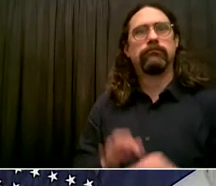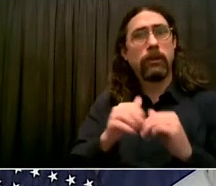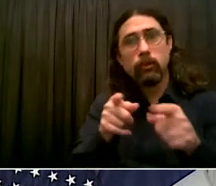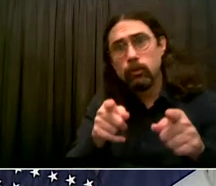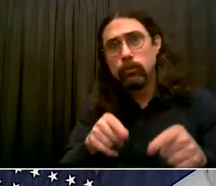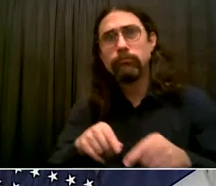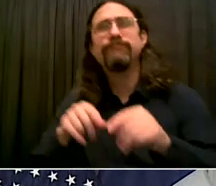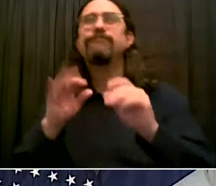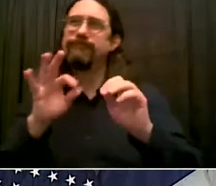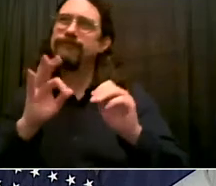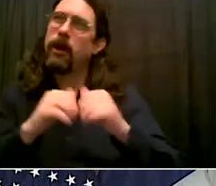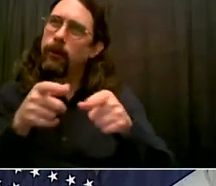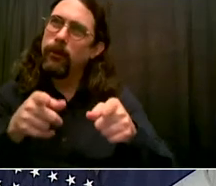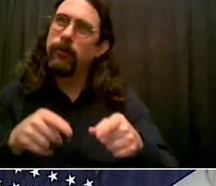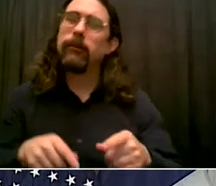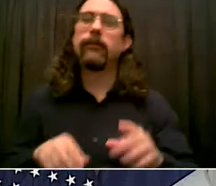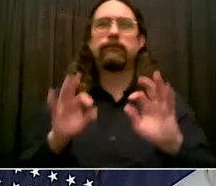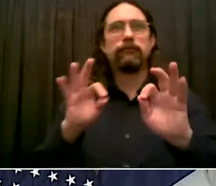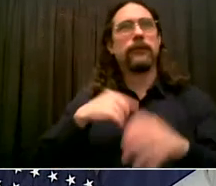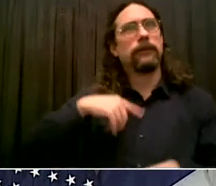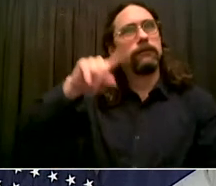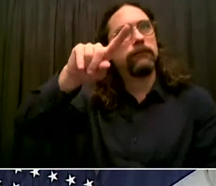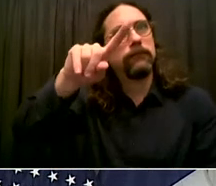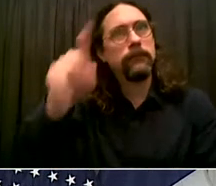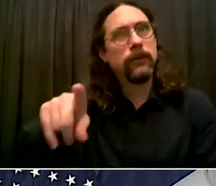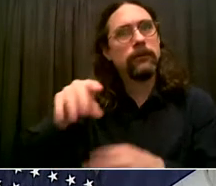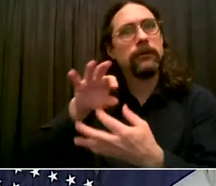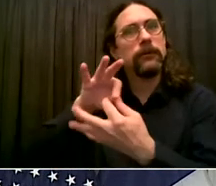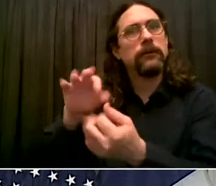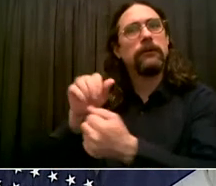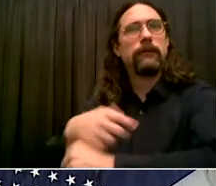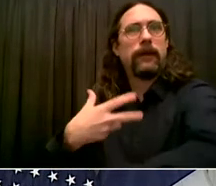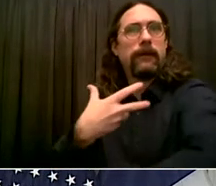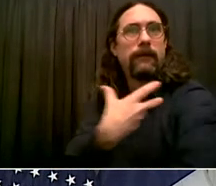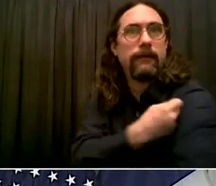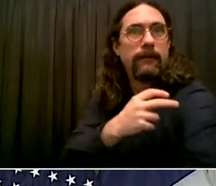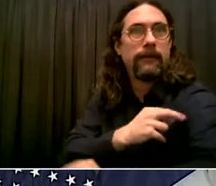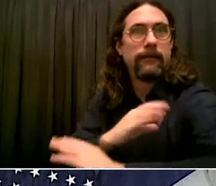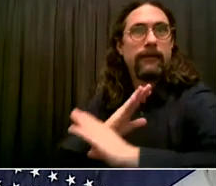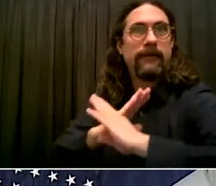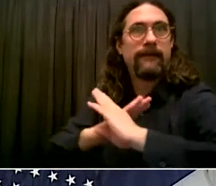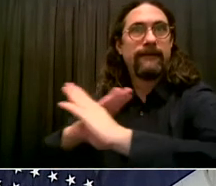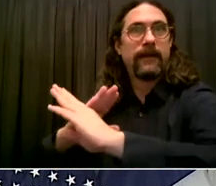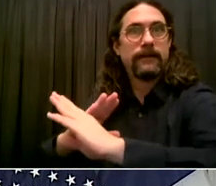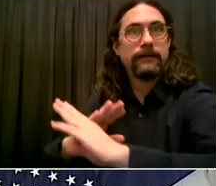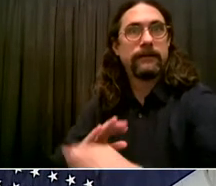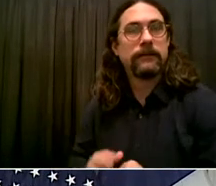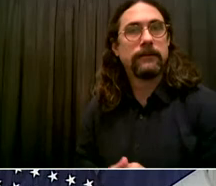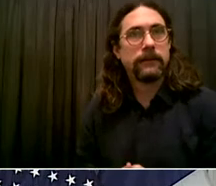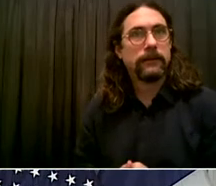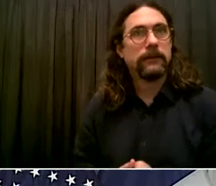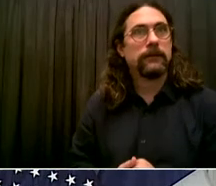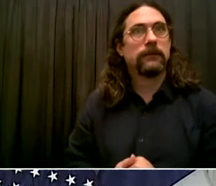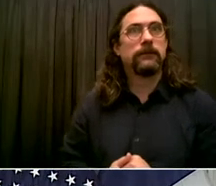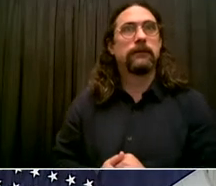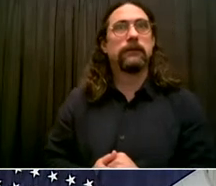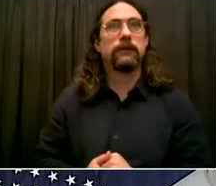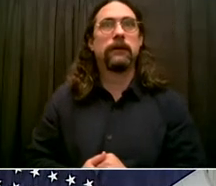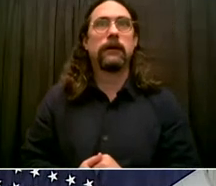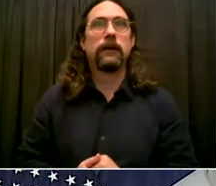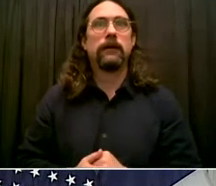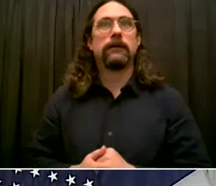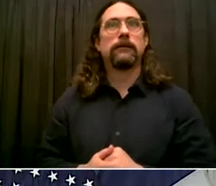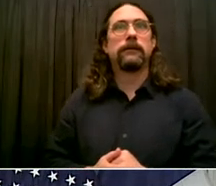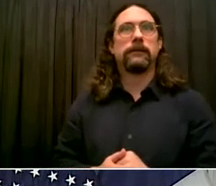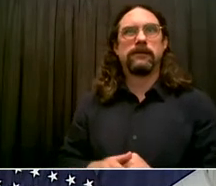passports. How do you feel about them, especially when it comes to reopening Broadway, being able to have more people in